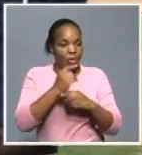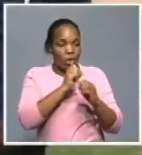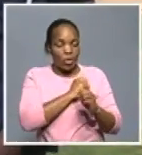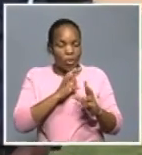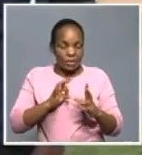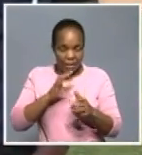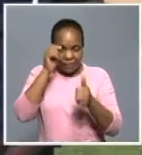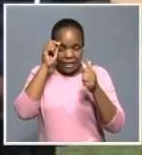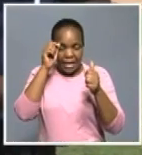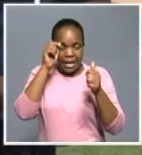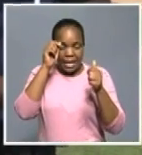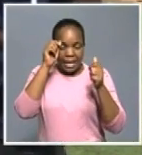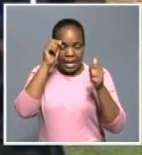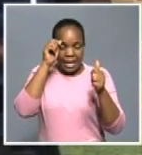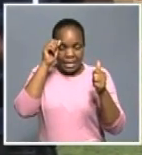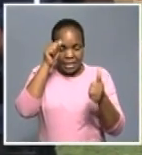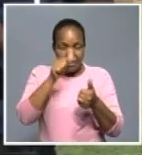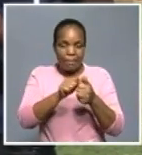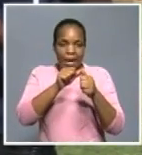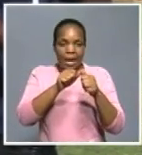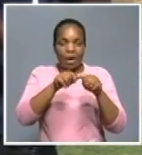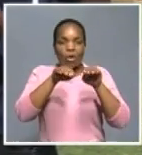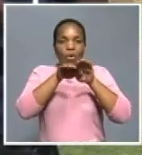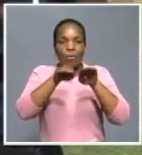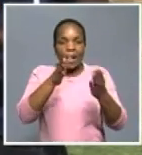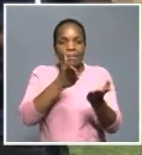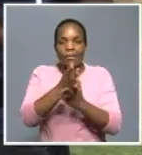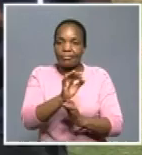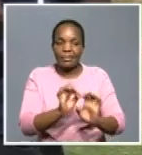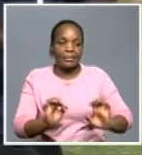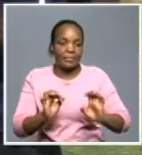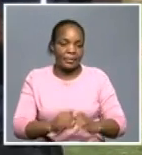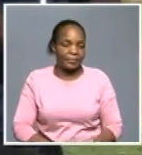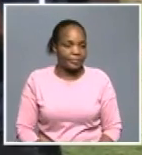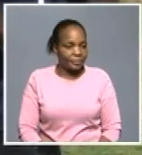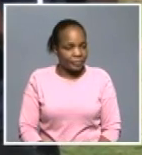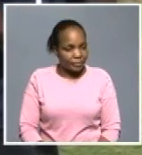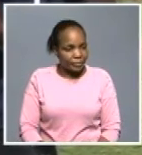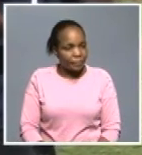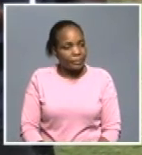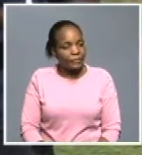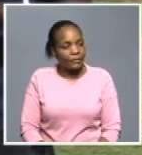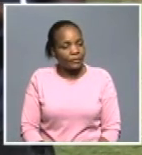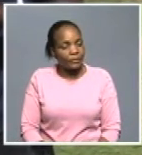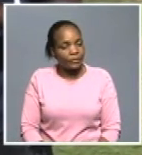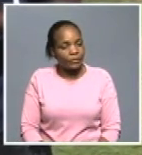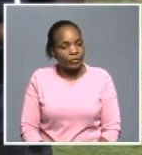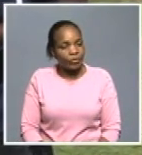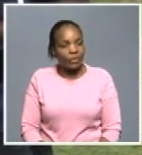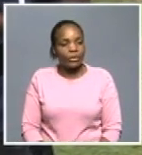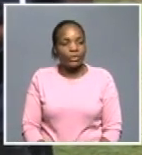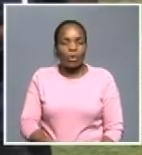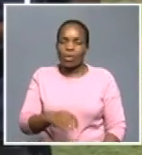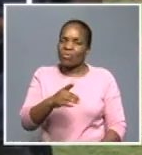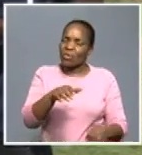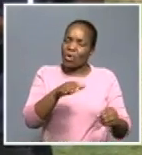to speak about their rights. I wanted to ask you, in terms of, you know, unions, how important is it for people to join